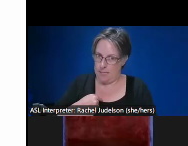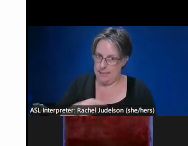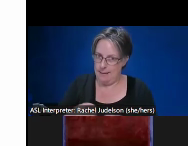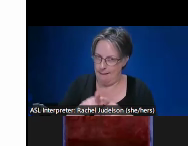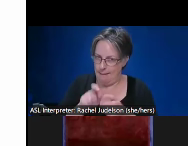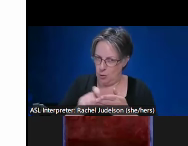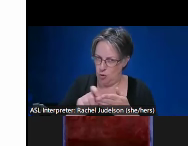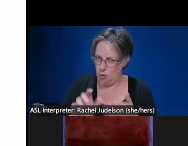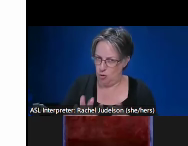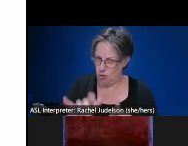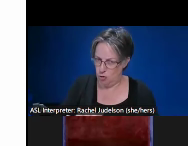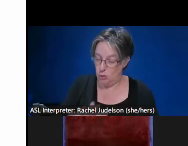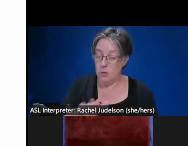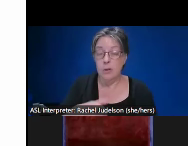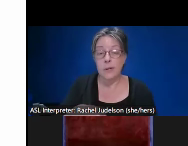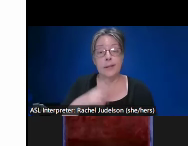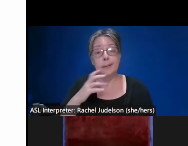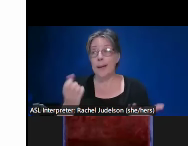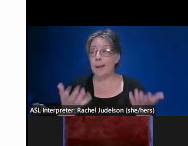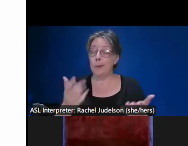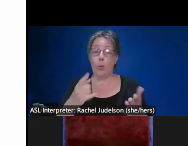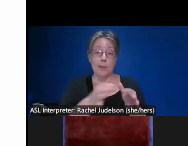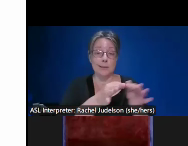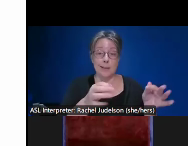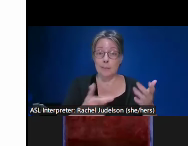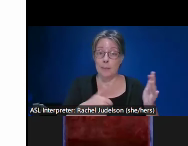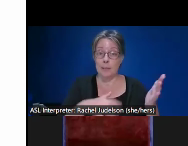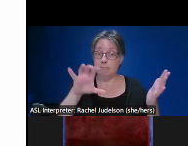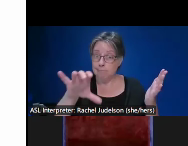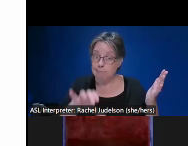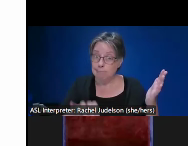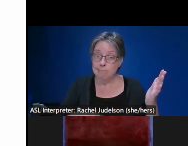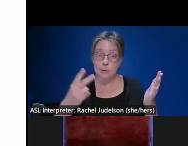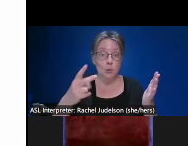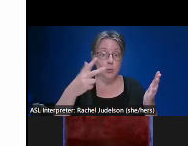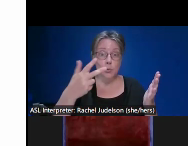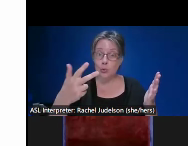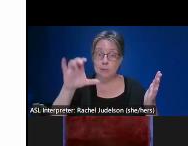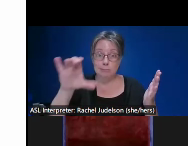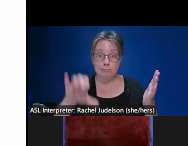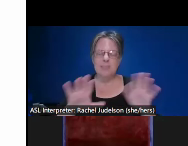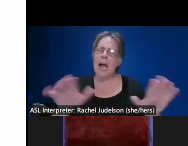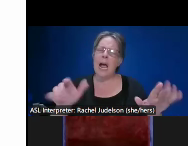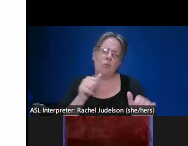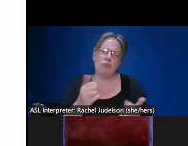They're, they can range from one sentence all the way up to 2 or 3 paragraphs in length. I wouldn't write long